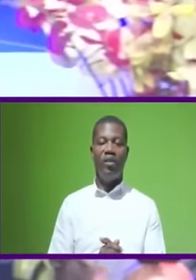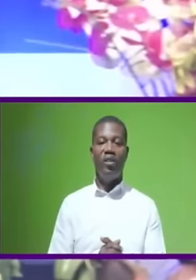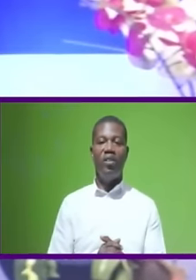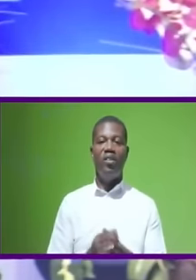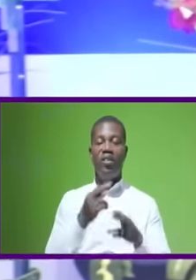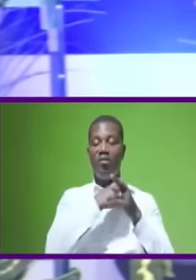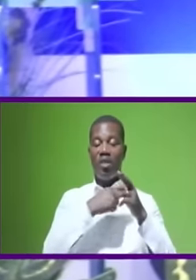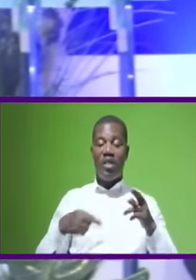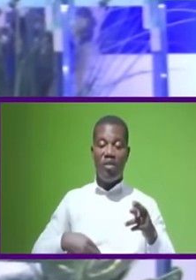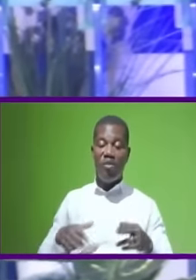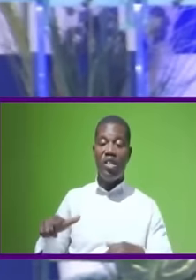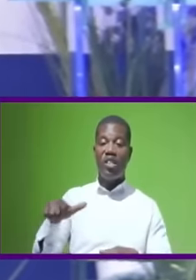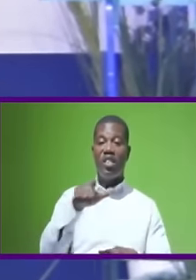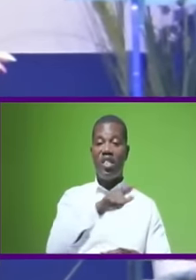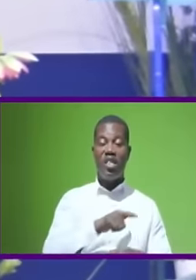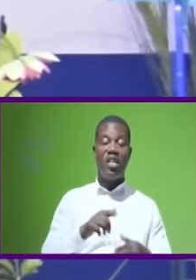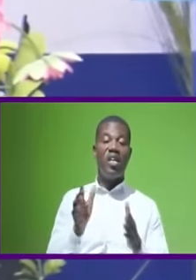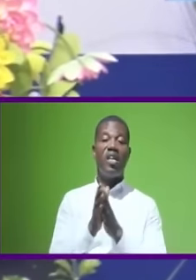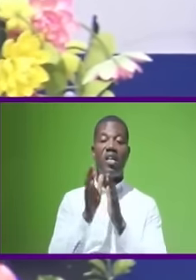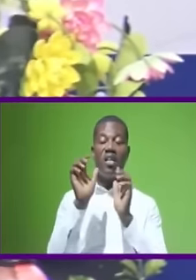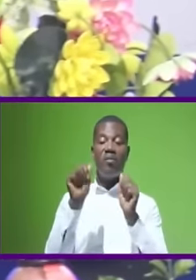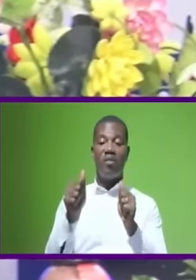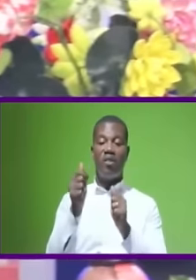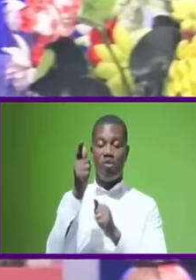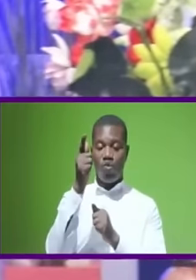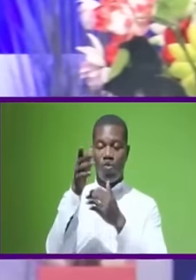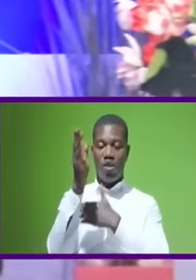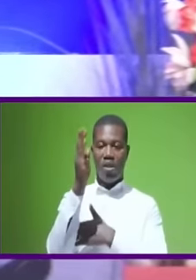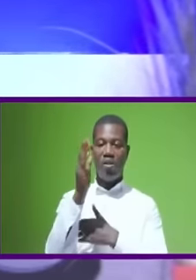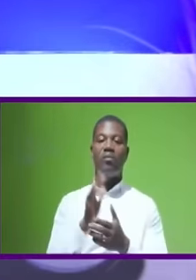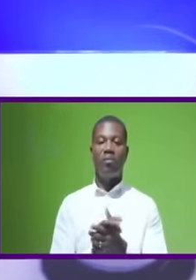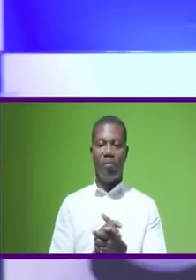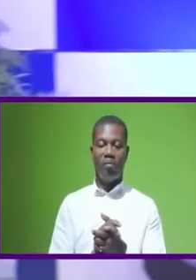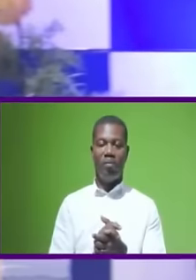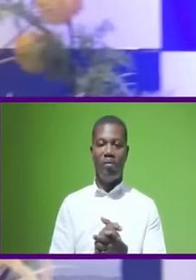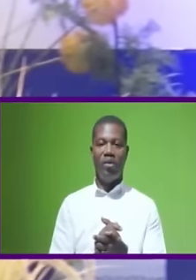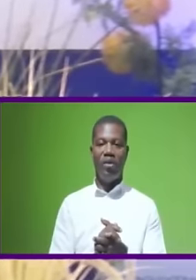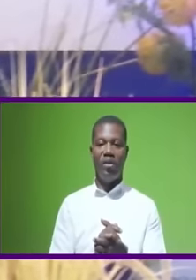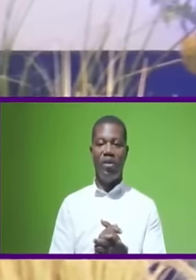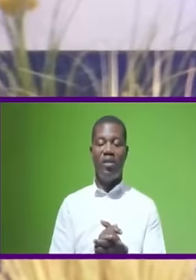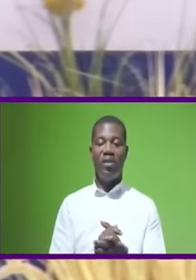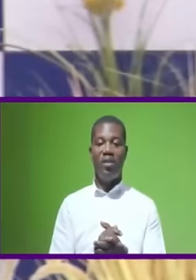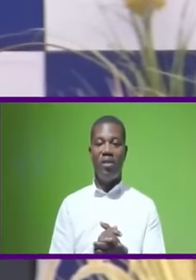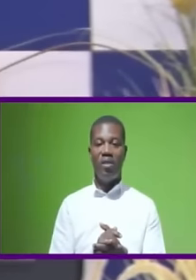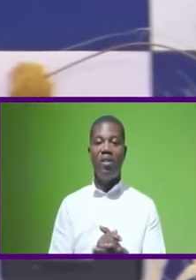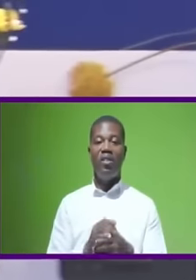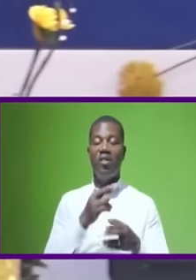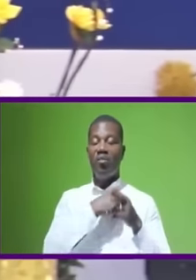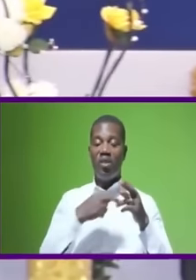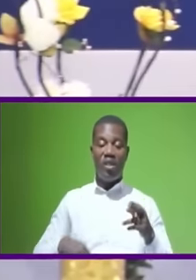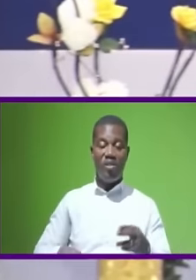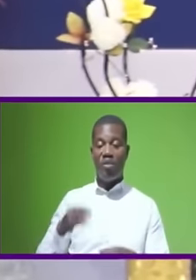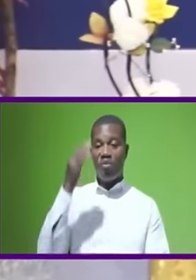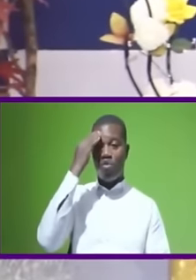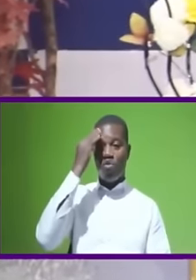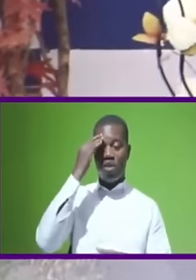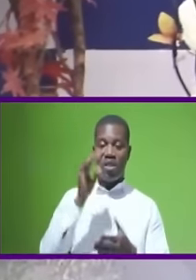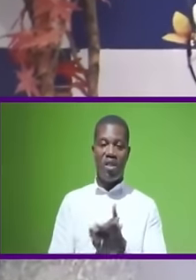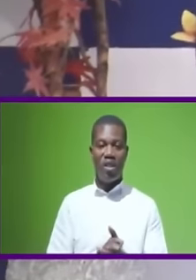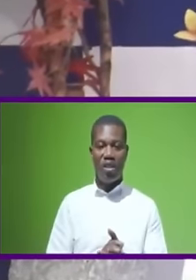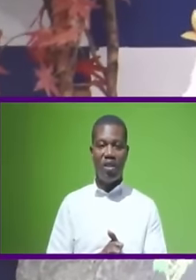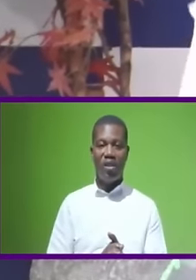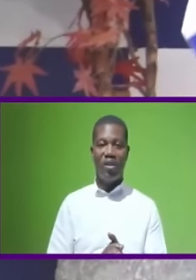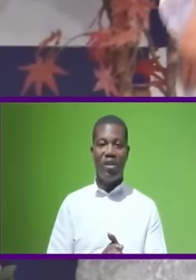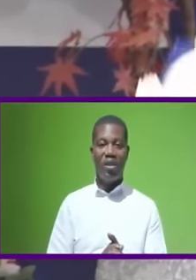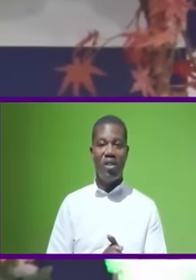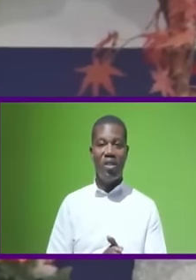Philadelphia di shege na ntumi nge woni. Yes. Na Philadelphia fo hunu se anya na de